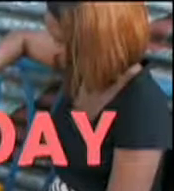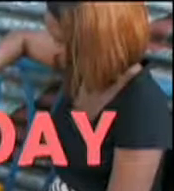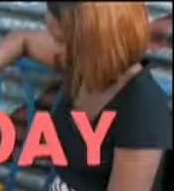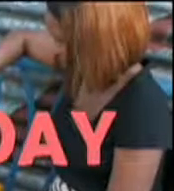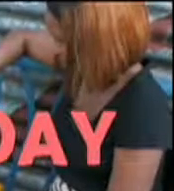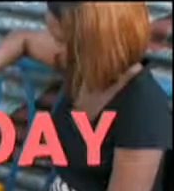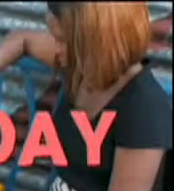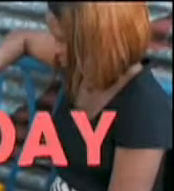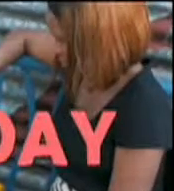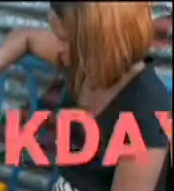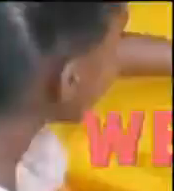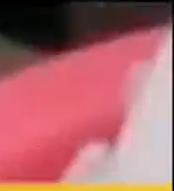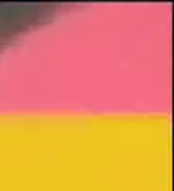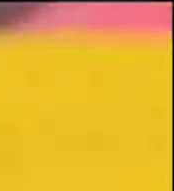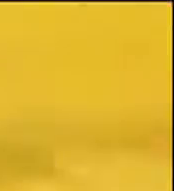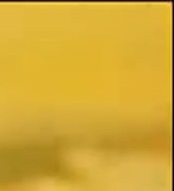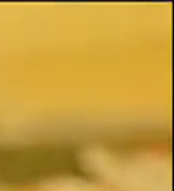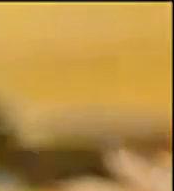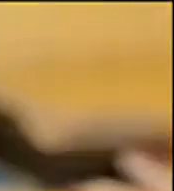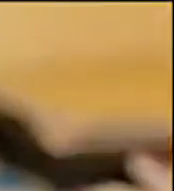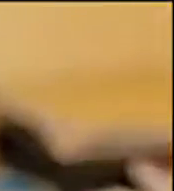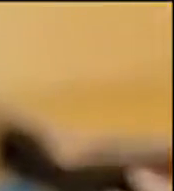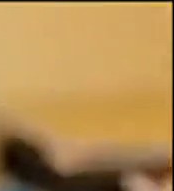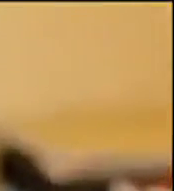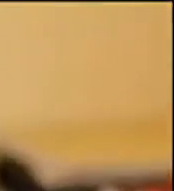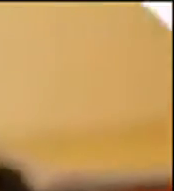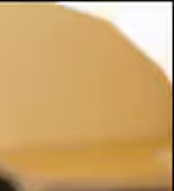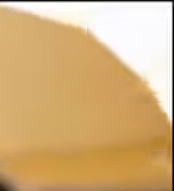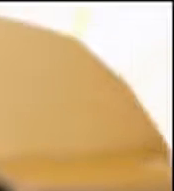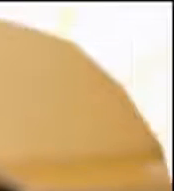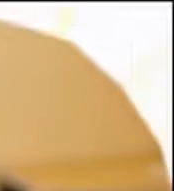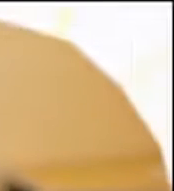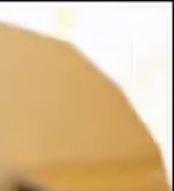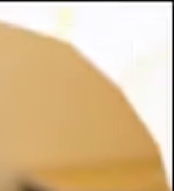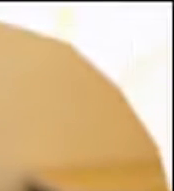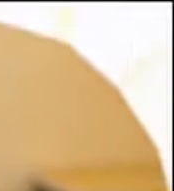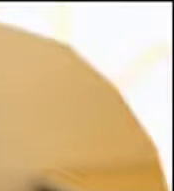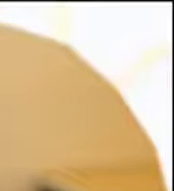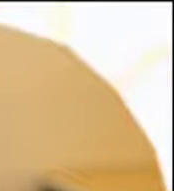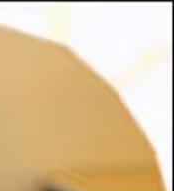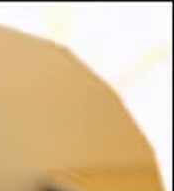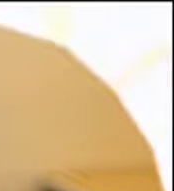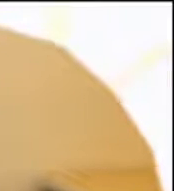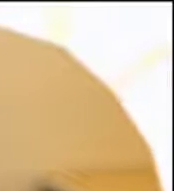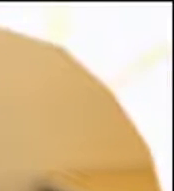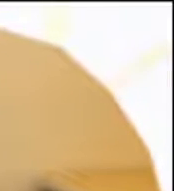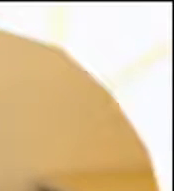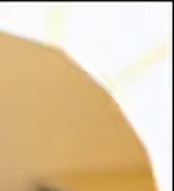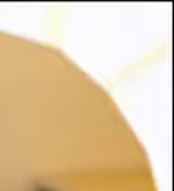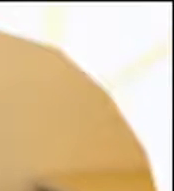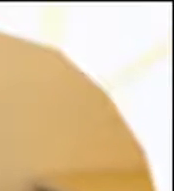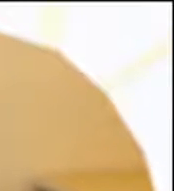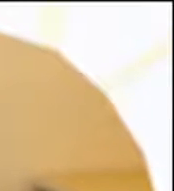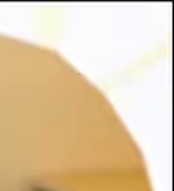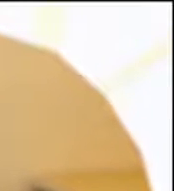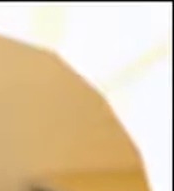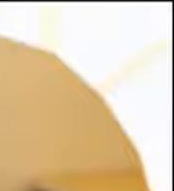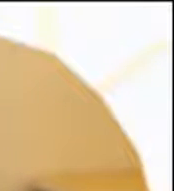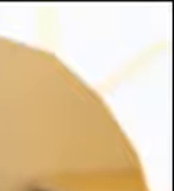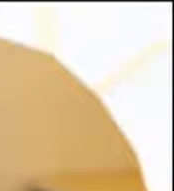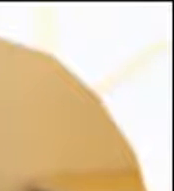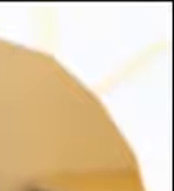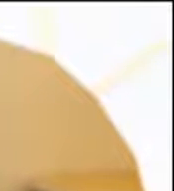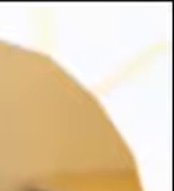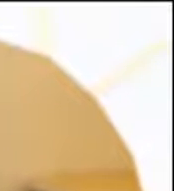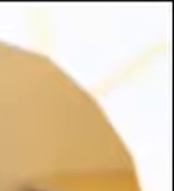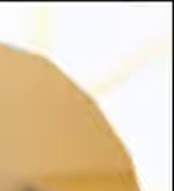repeats from 2 to 4 p.m. And thanks to NMH's My Zone, these lessons are 100% Namibian. There's so